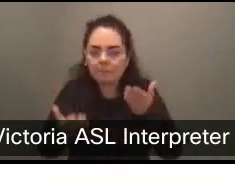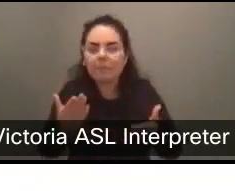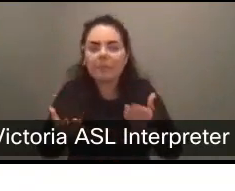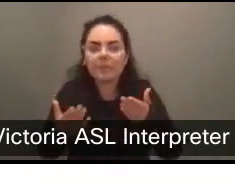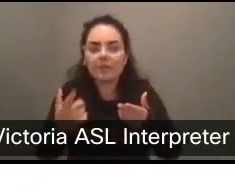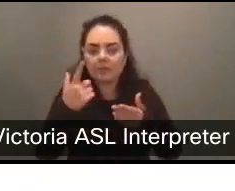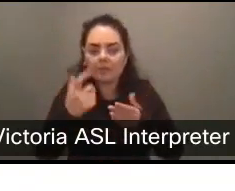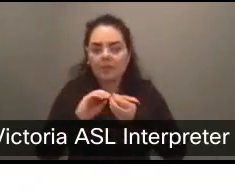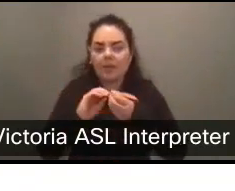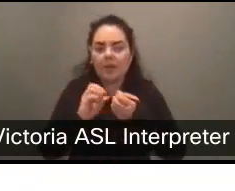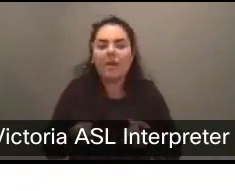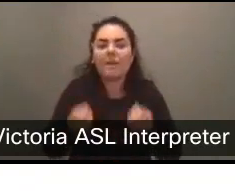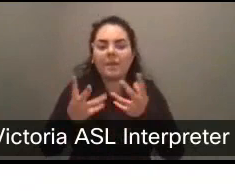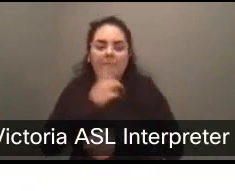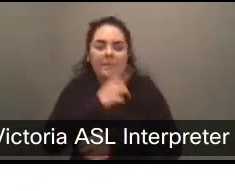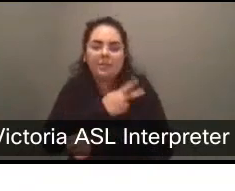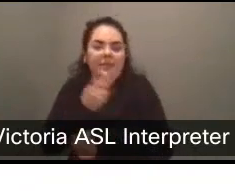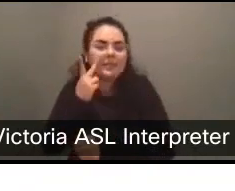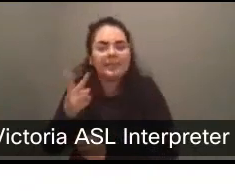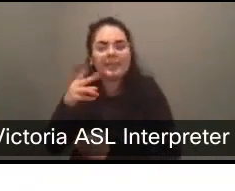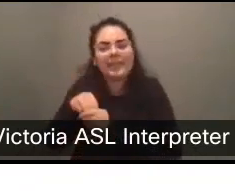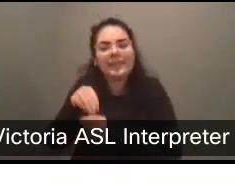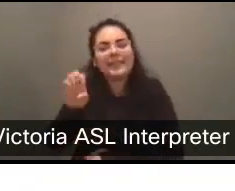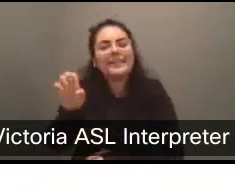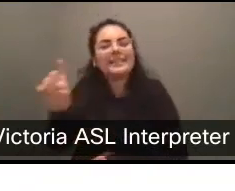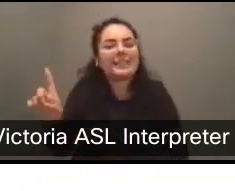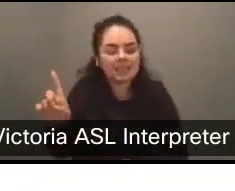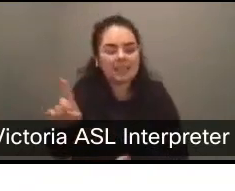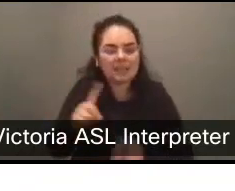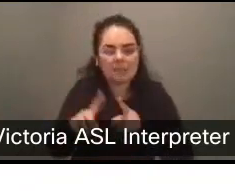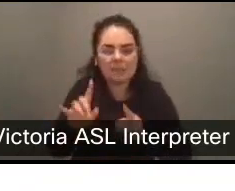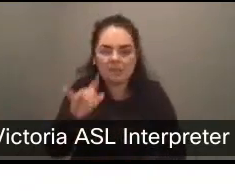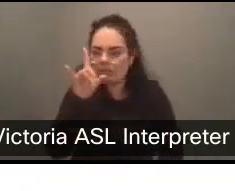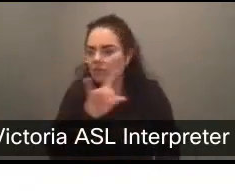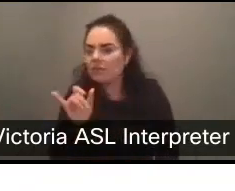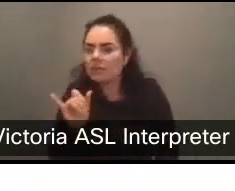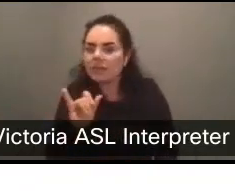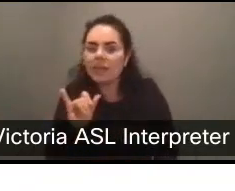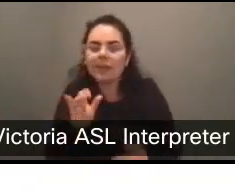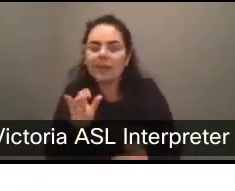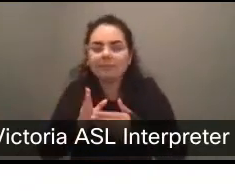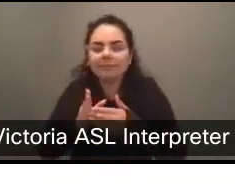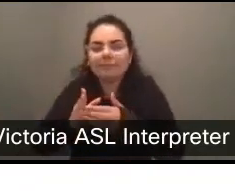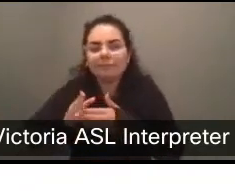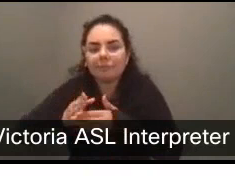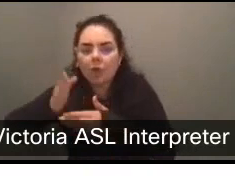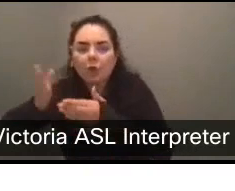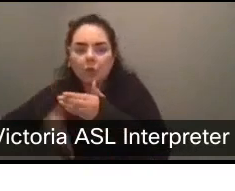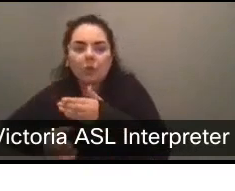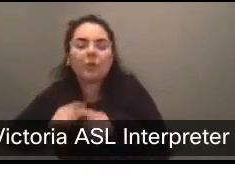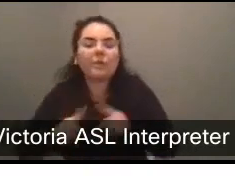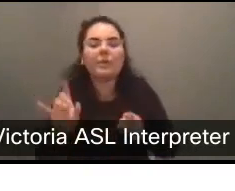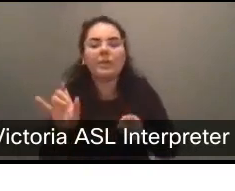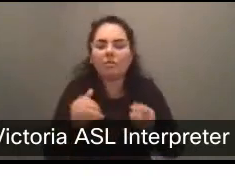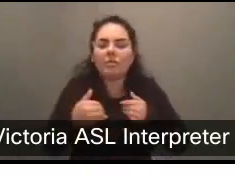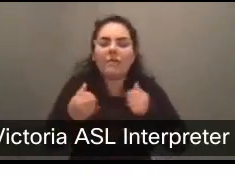the number of patients that they see in the ED. I don't know, but that looks like a conclusion. And also, but they have also